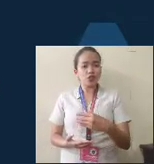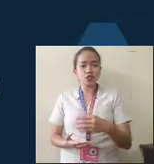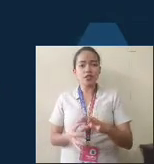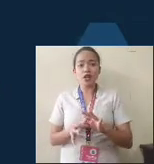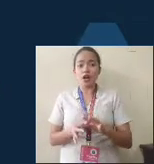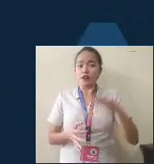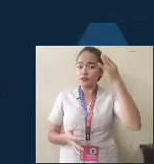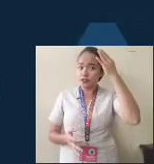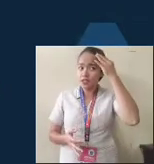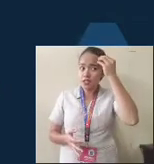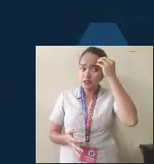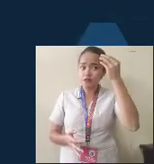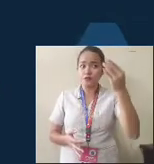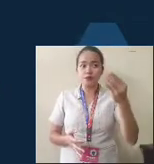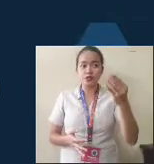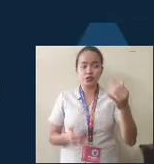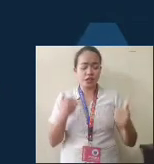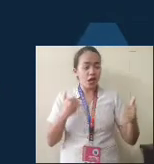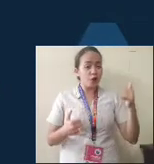is directions.